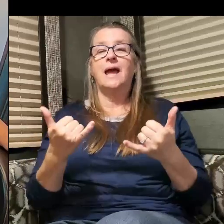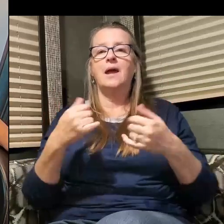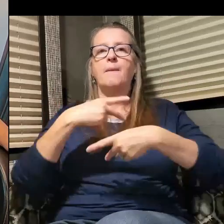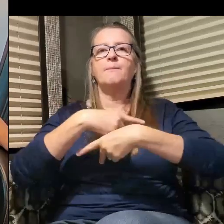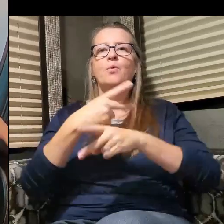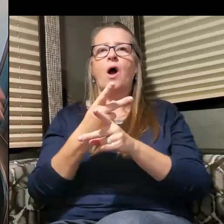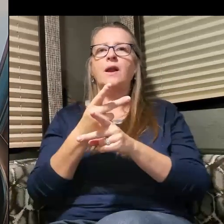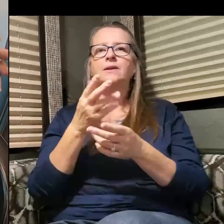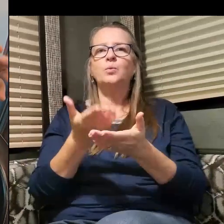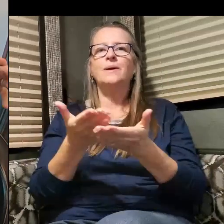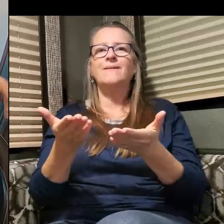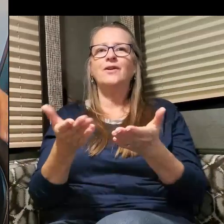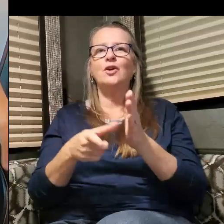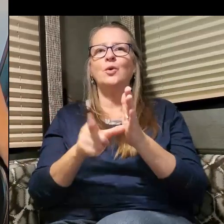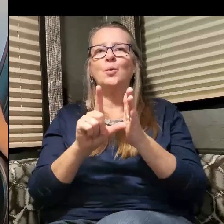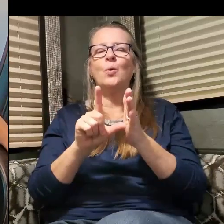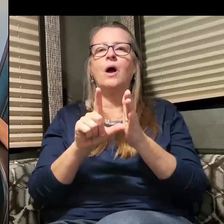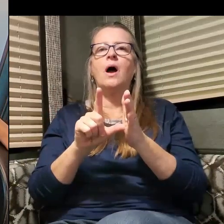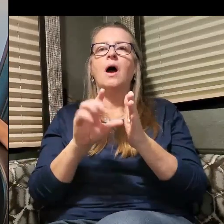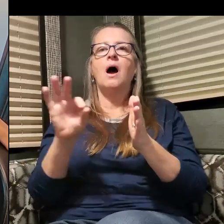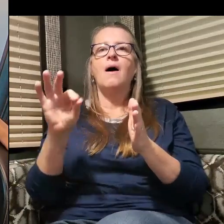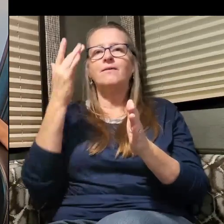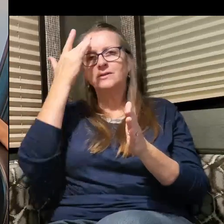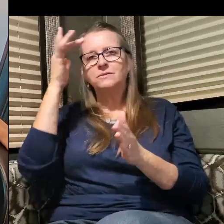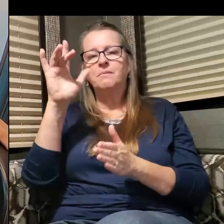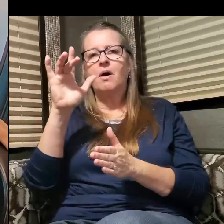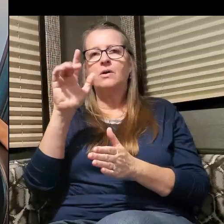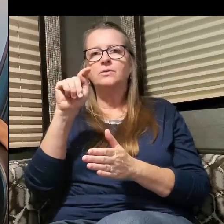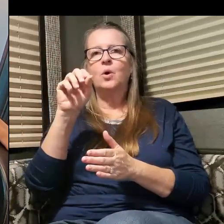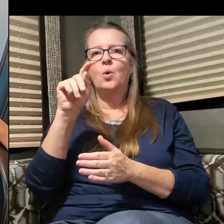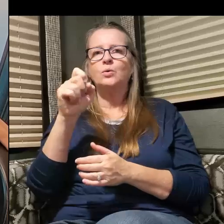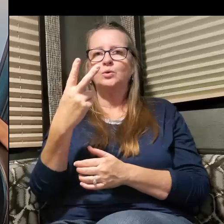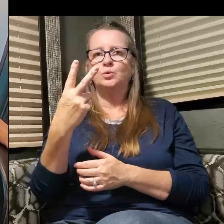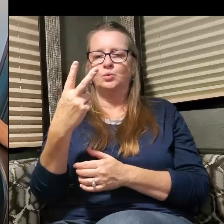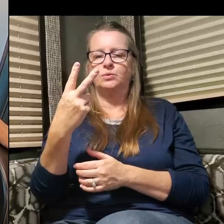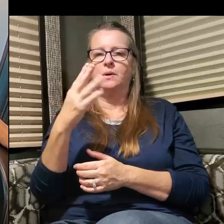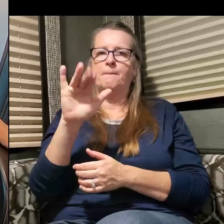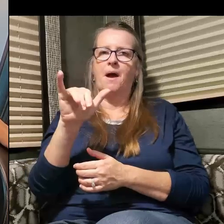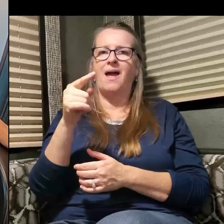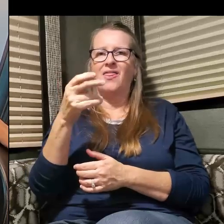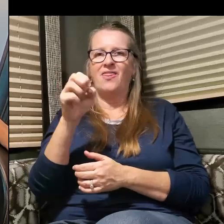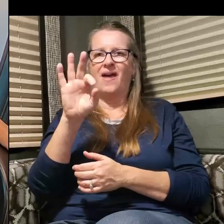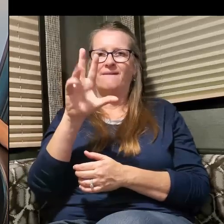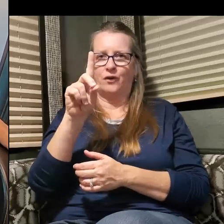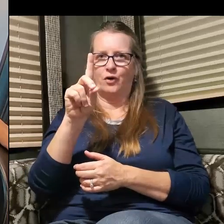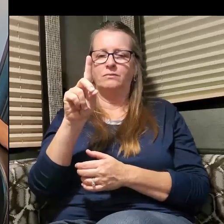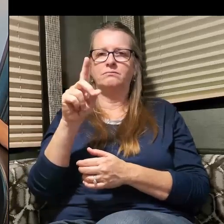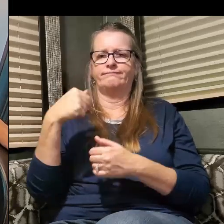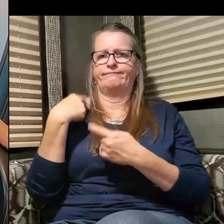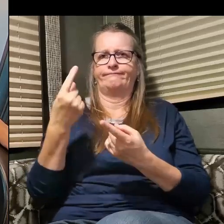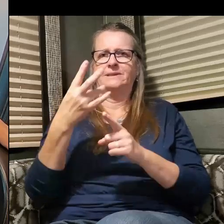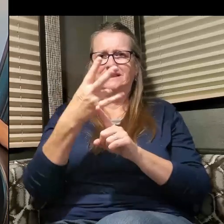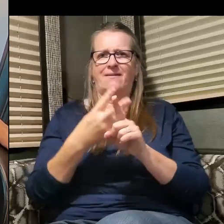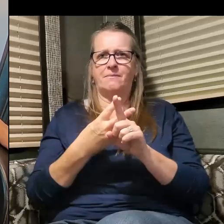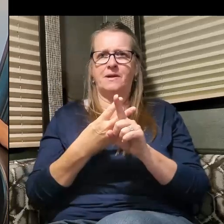Alright, today we're going to do a product review on the Thetford Smart Tote 2. We've had it for about 7